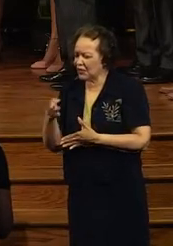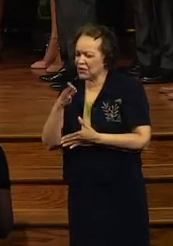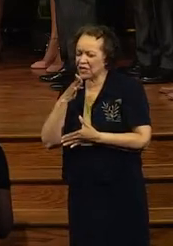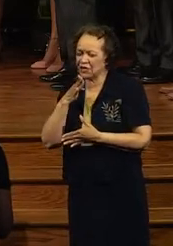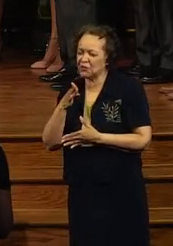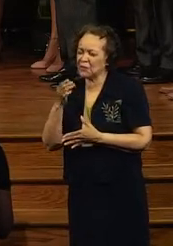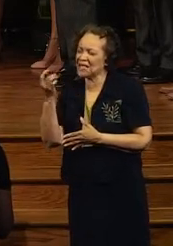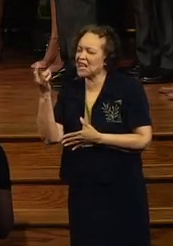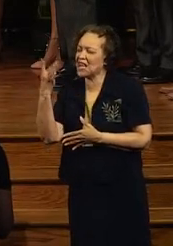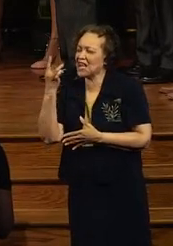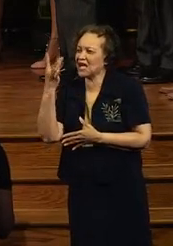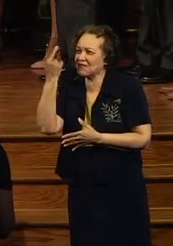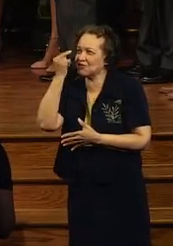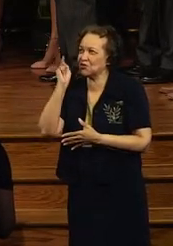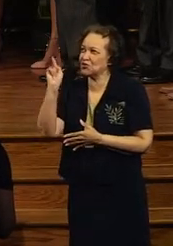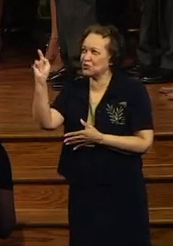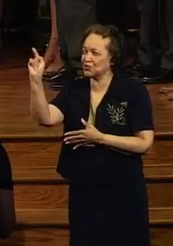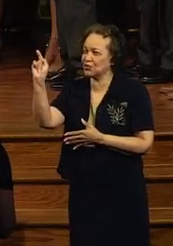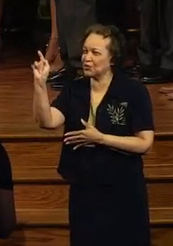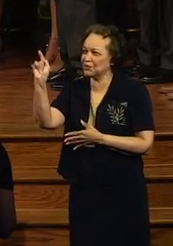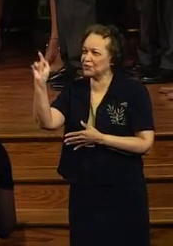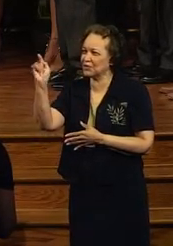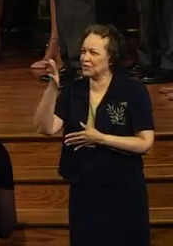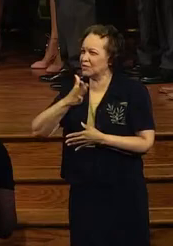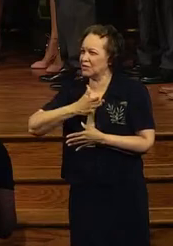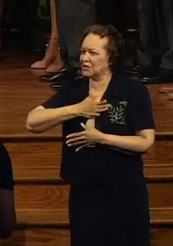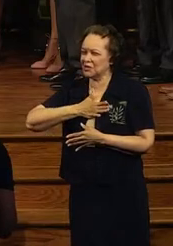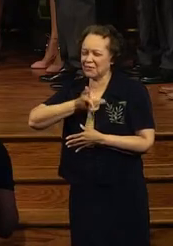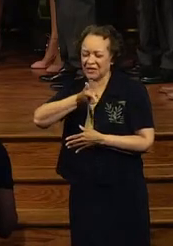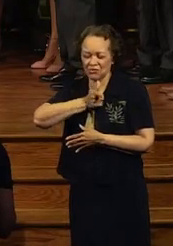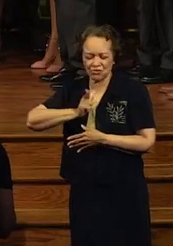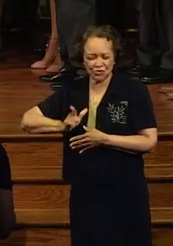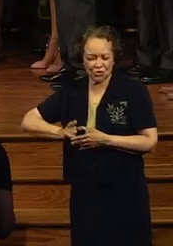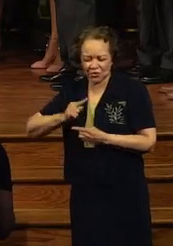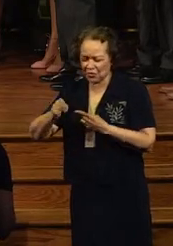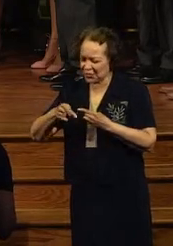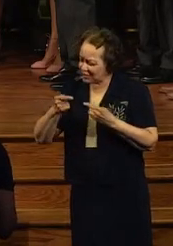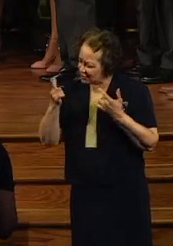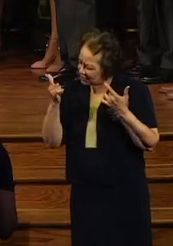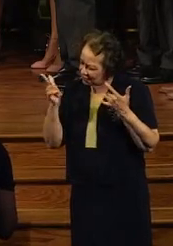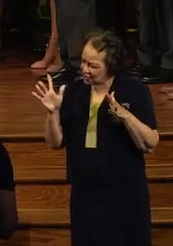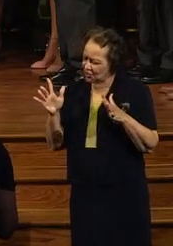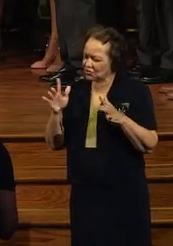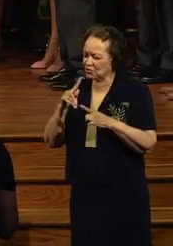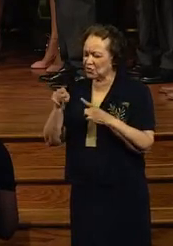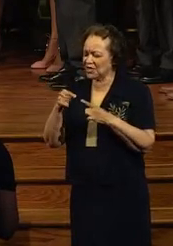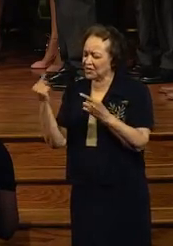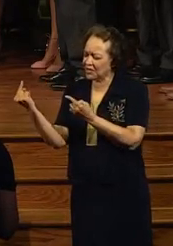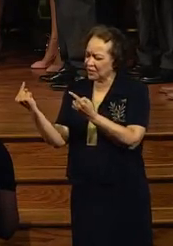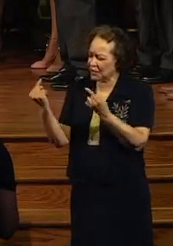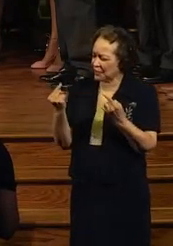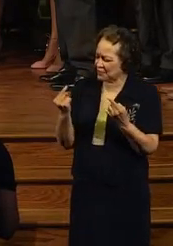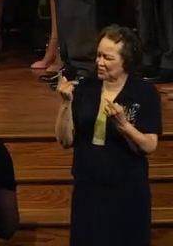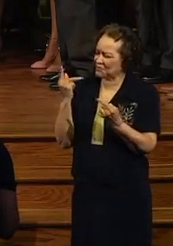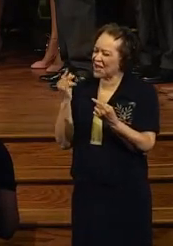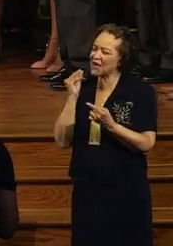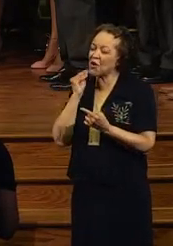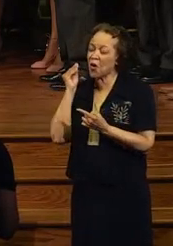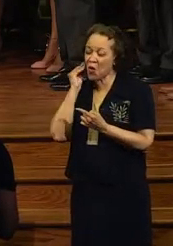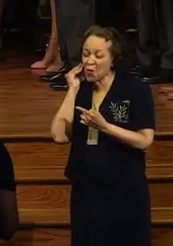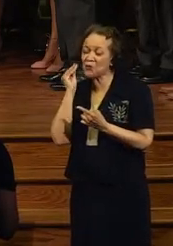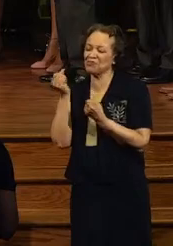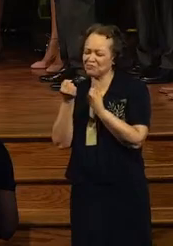you. And, my Lord, when this is all said and done, when he returns home safely, and he